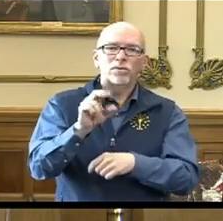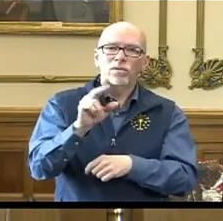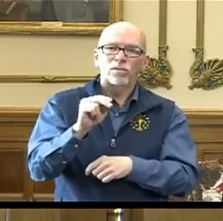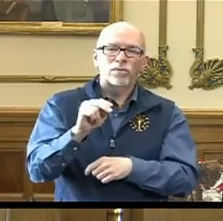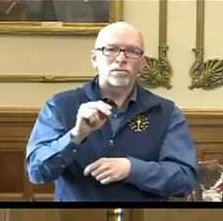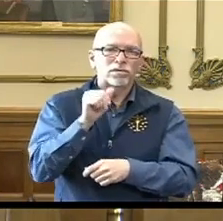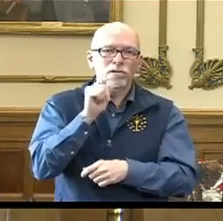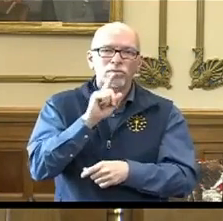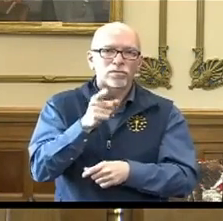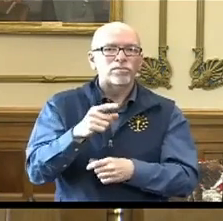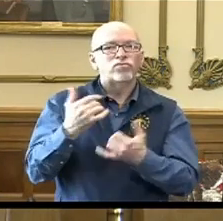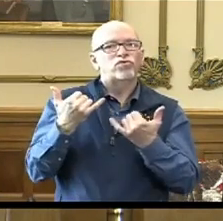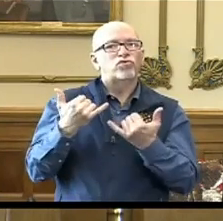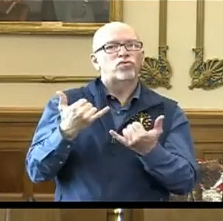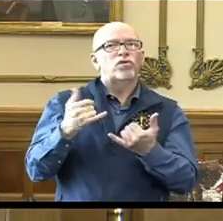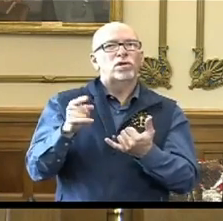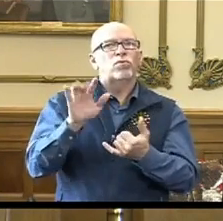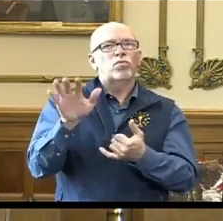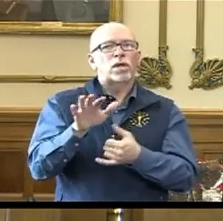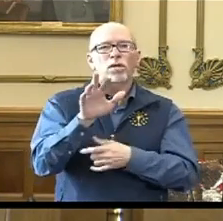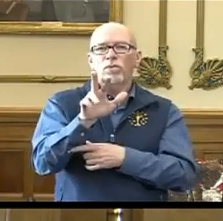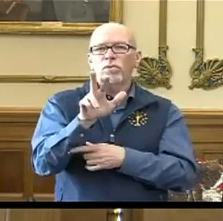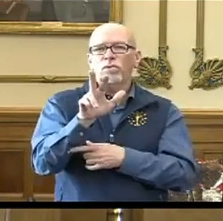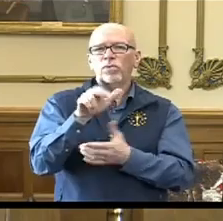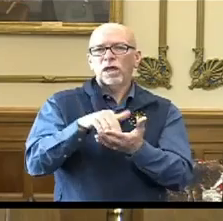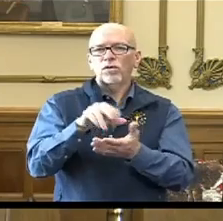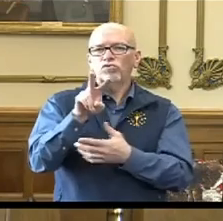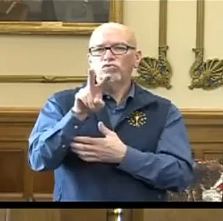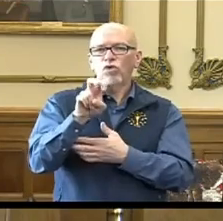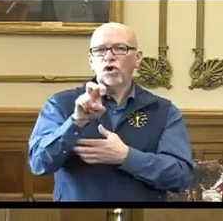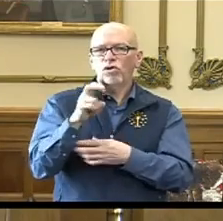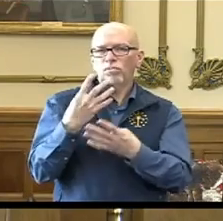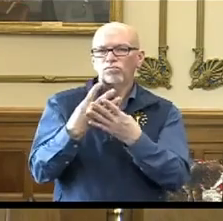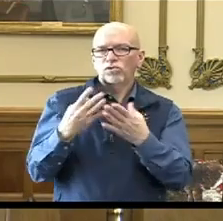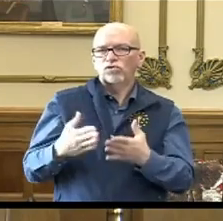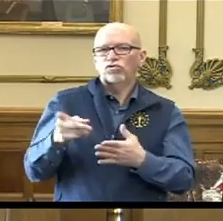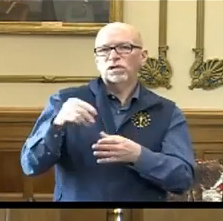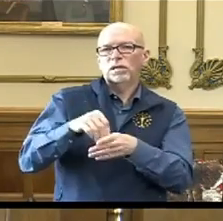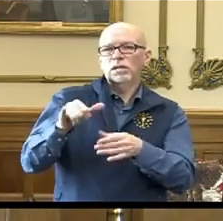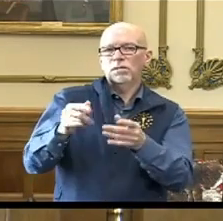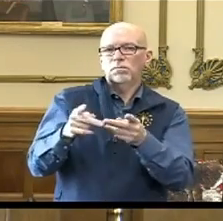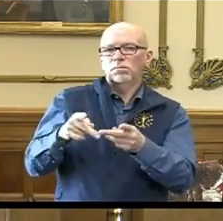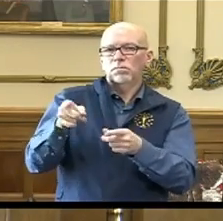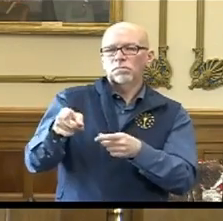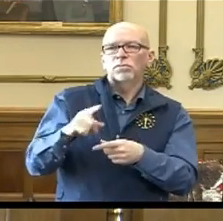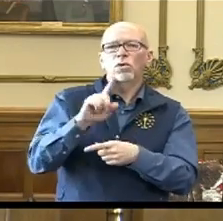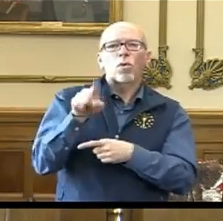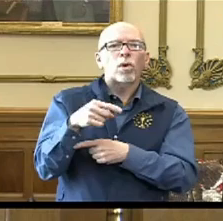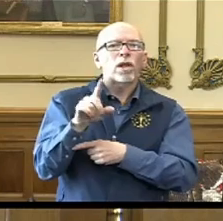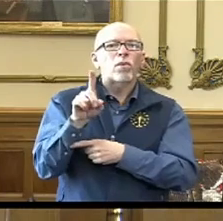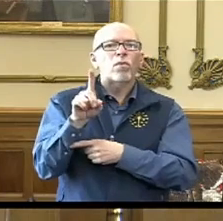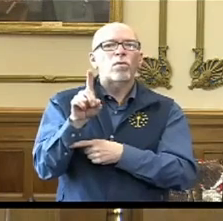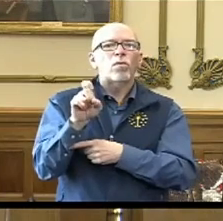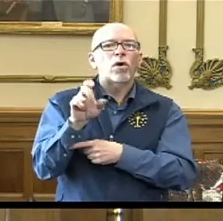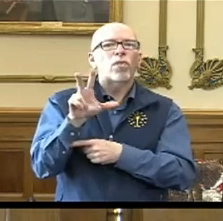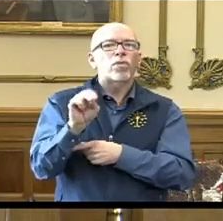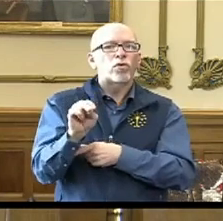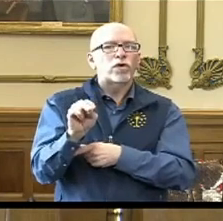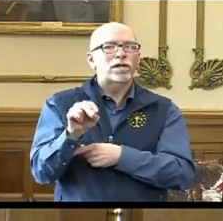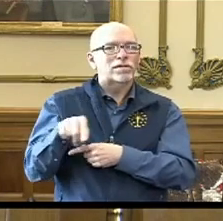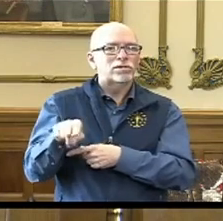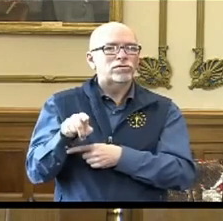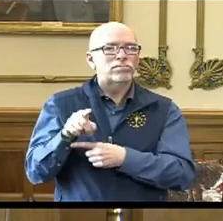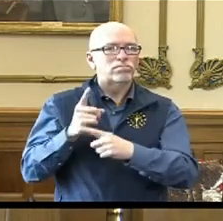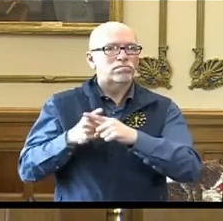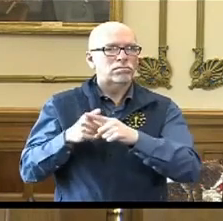positive. Currently, there's roughly 3,200 offenders in the facility, and only 130 are